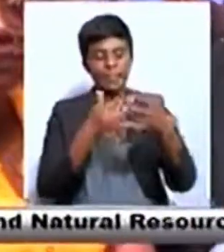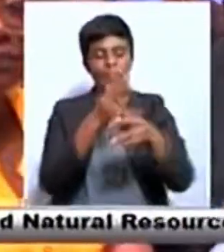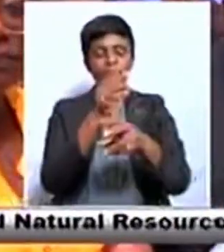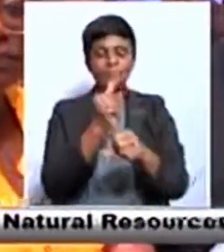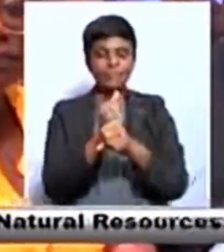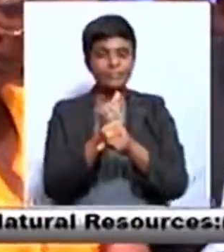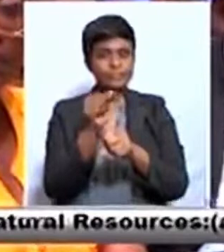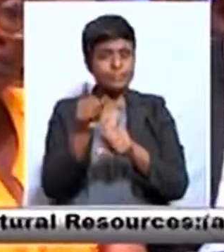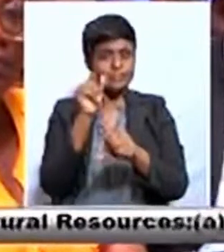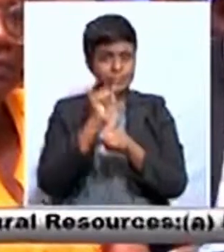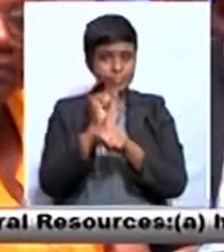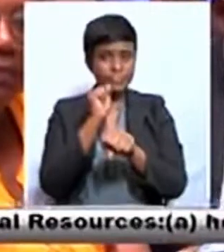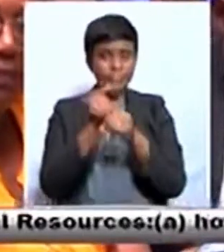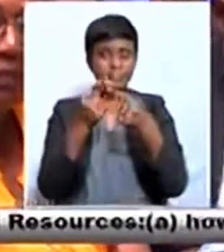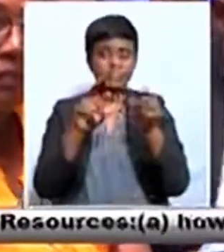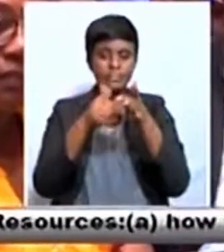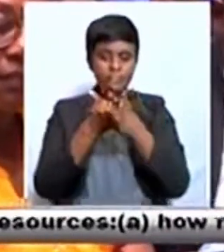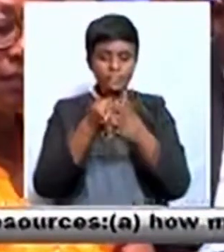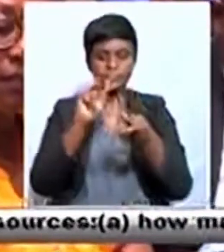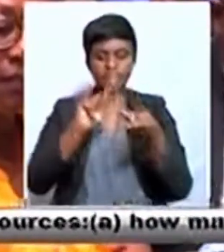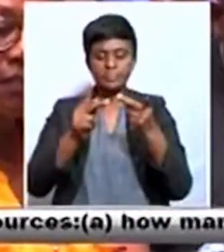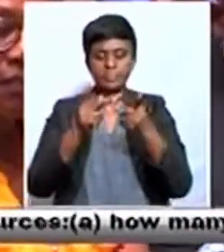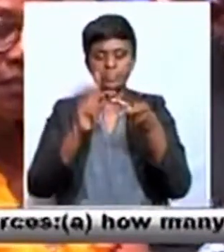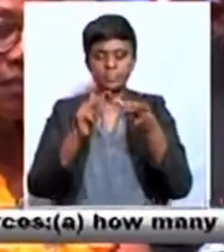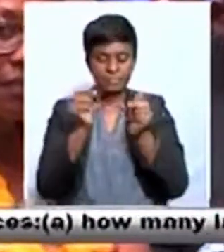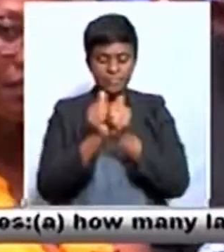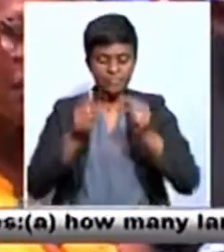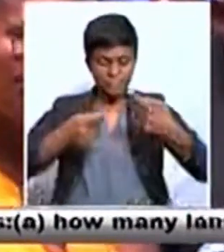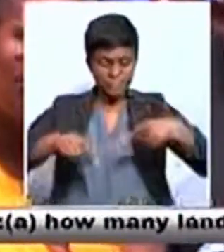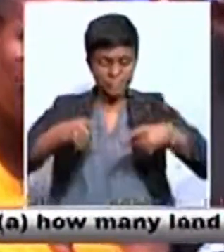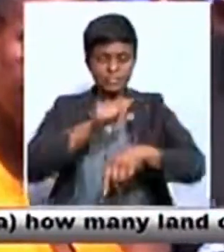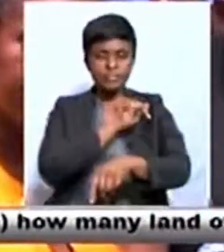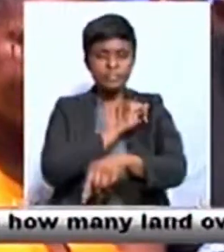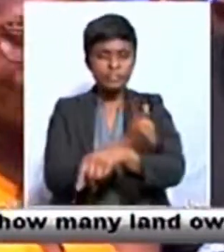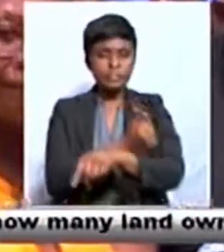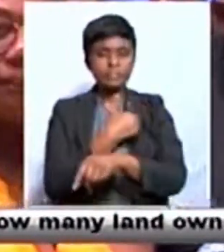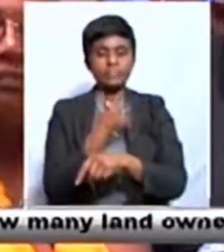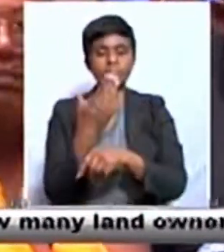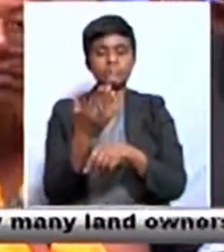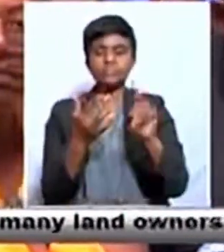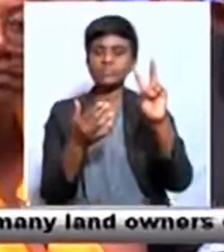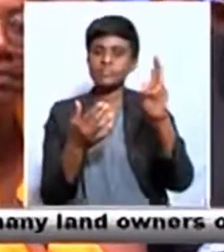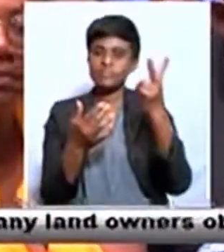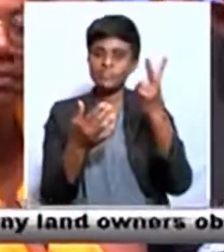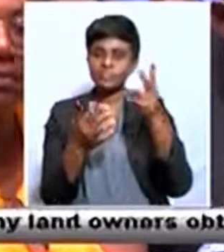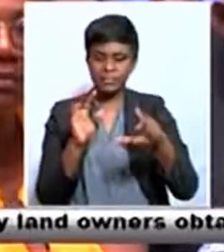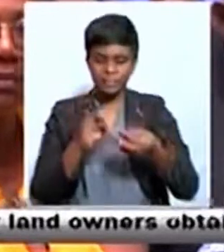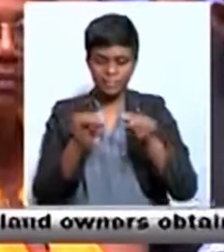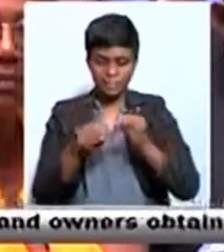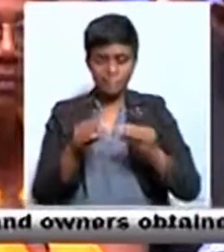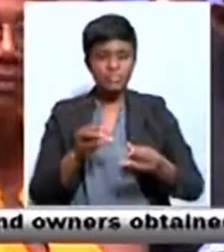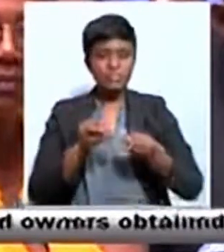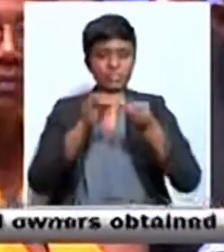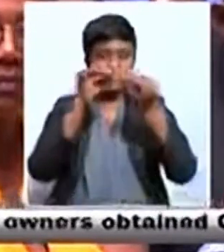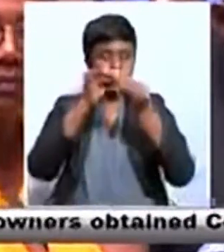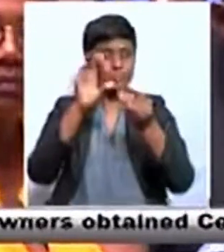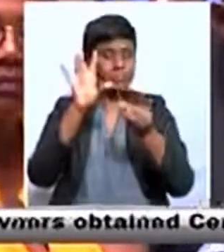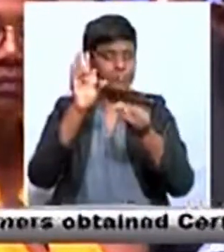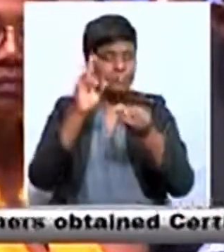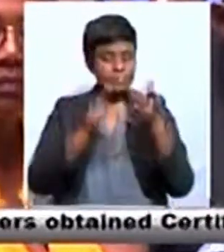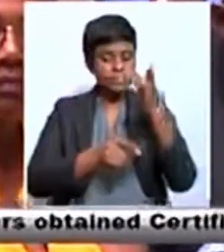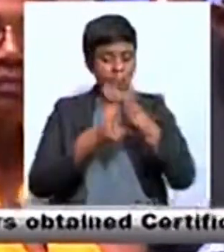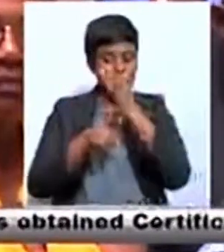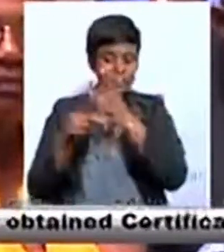The work is being done in partnership with the local authority. 2. A total of 7 townships, that